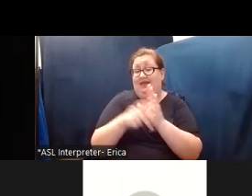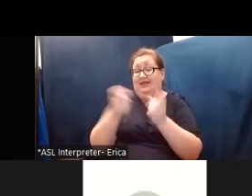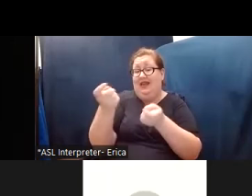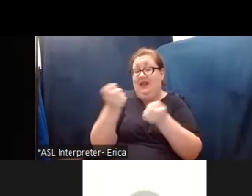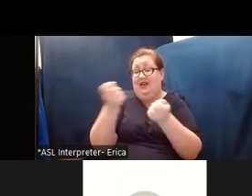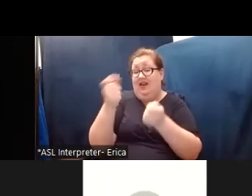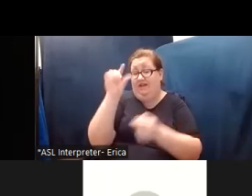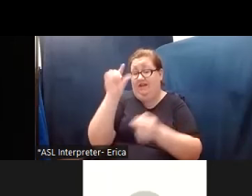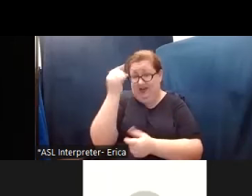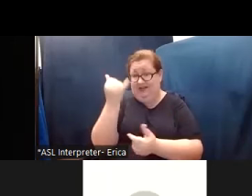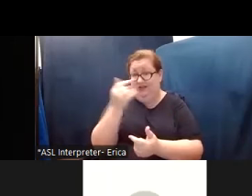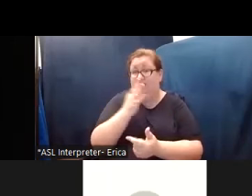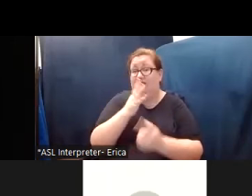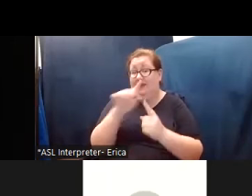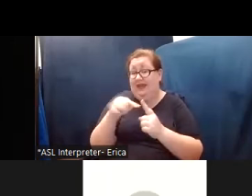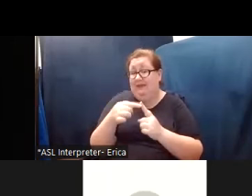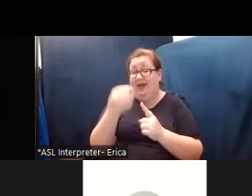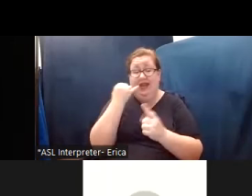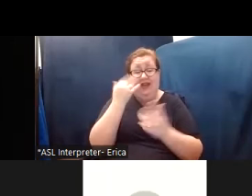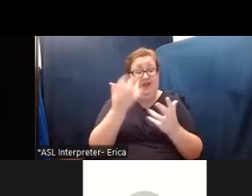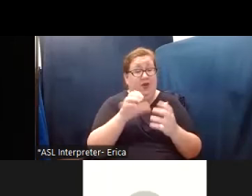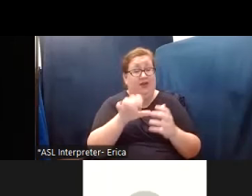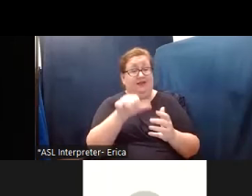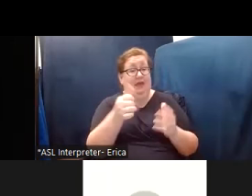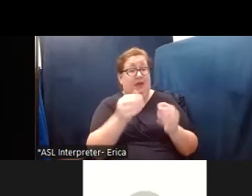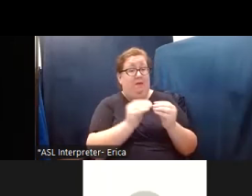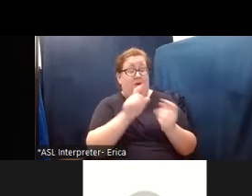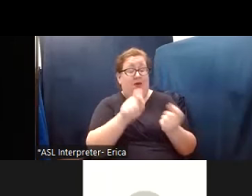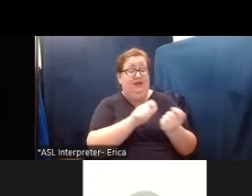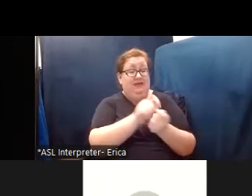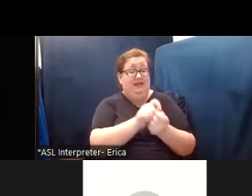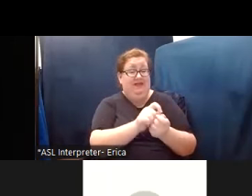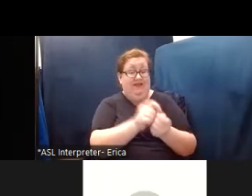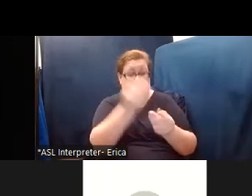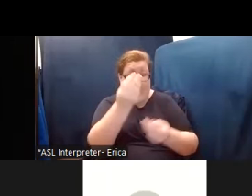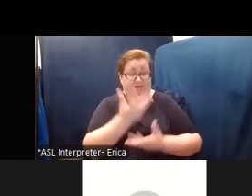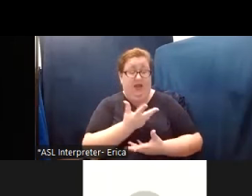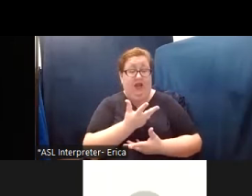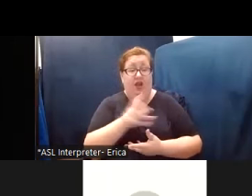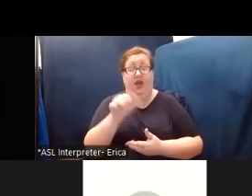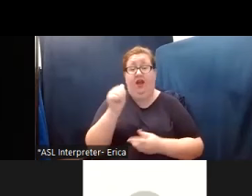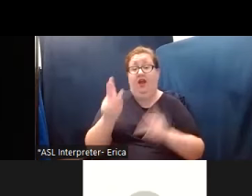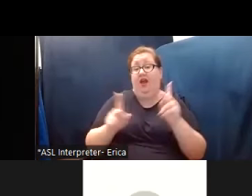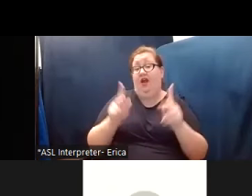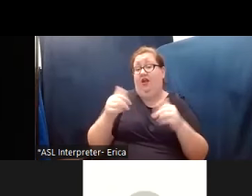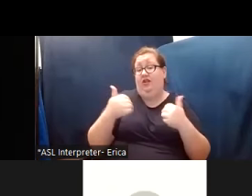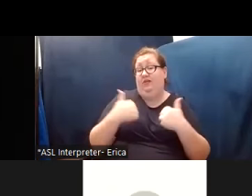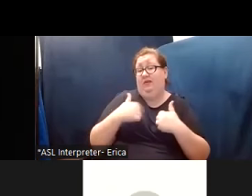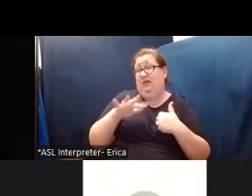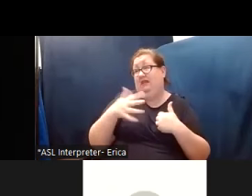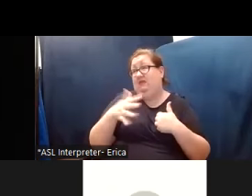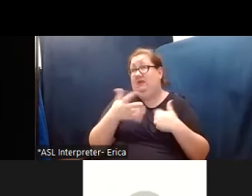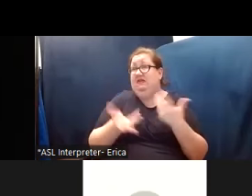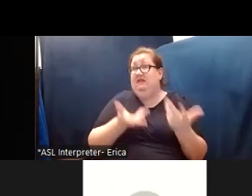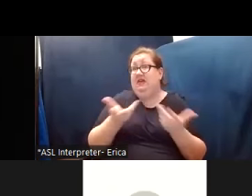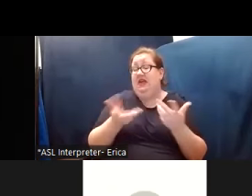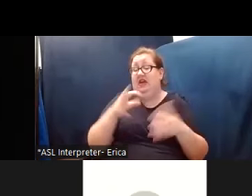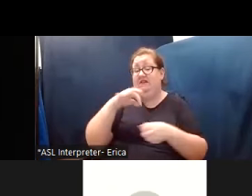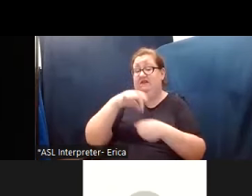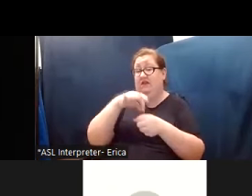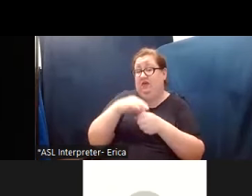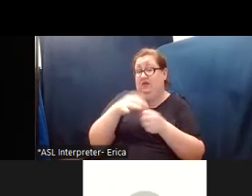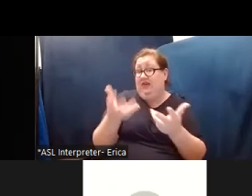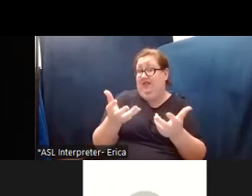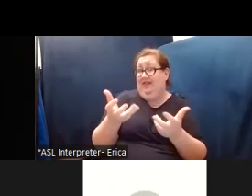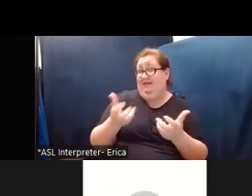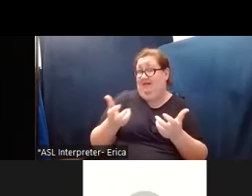But if you want to do something a little bit more specific, please feel free to mention that in the chat. Others who have sort of, a vote that they would like